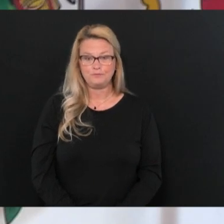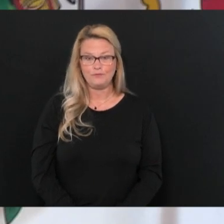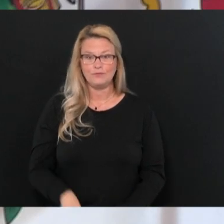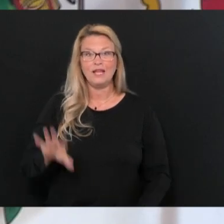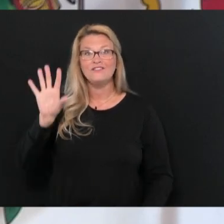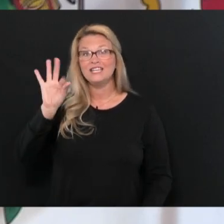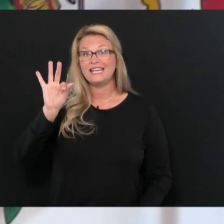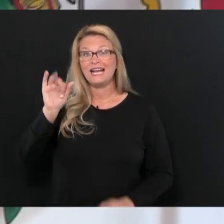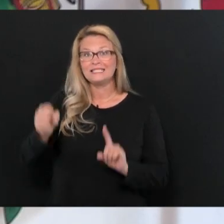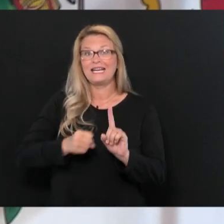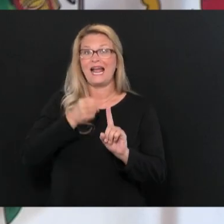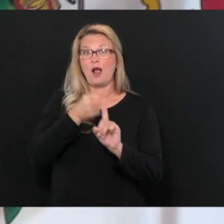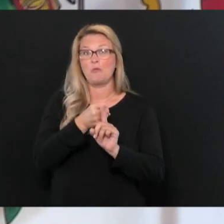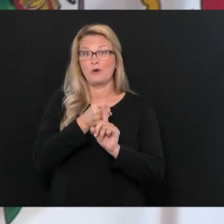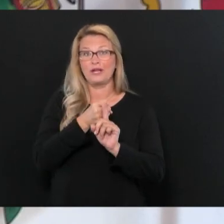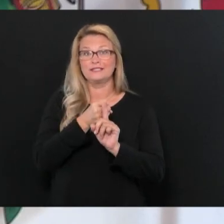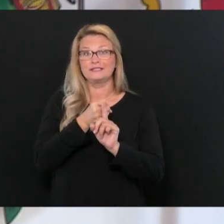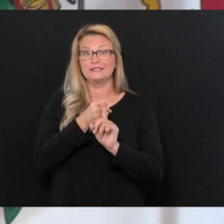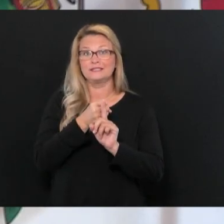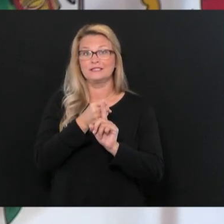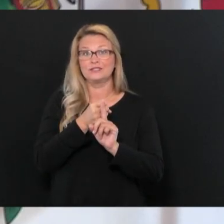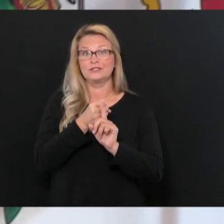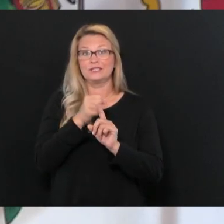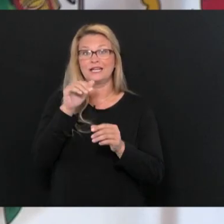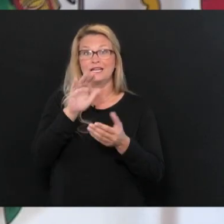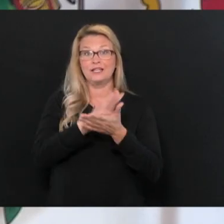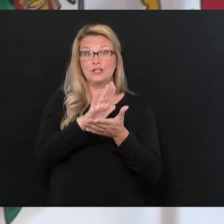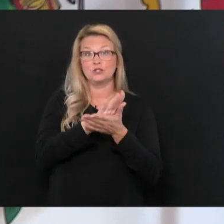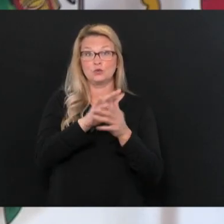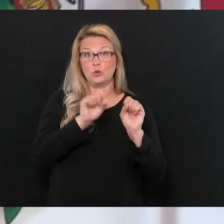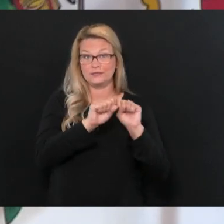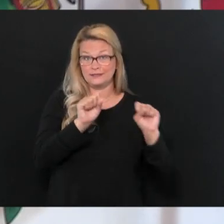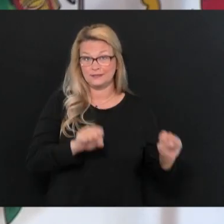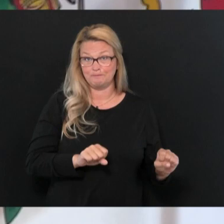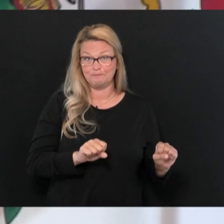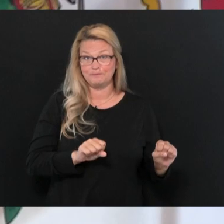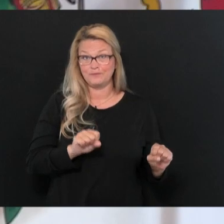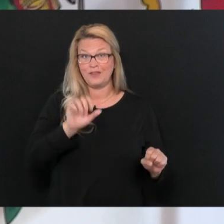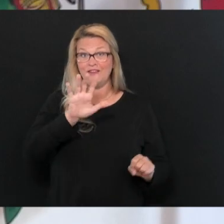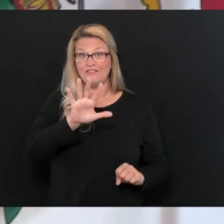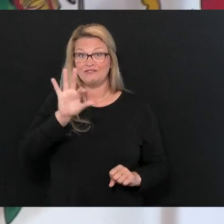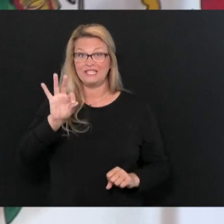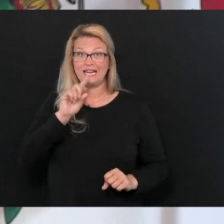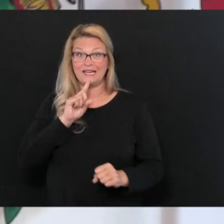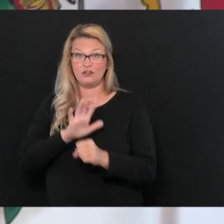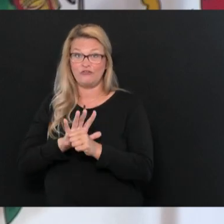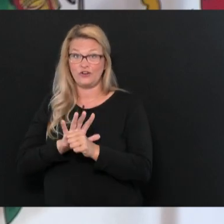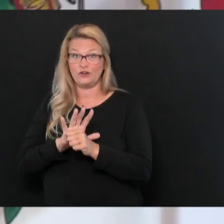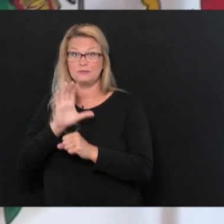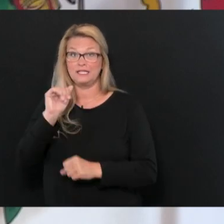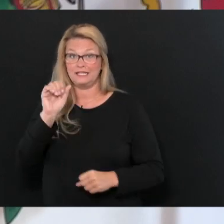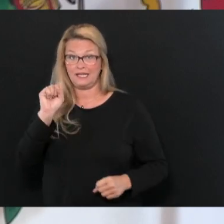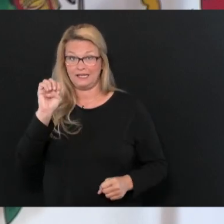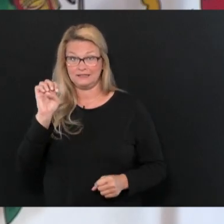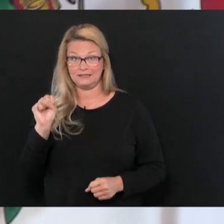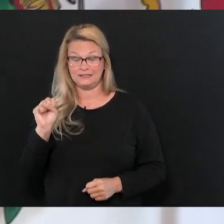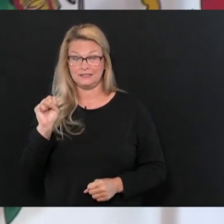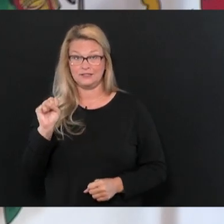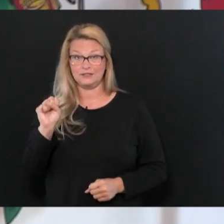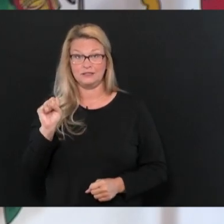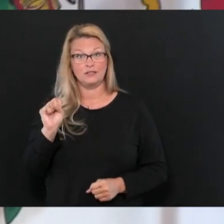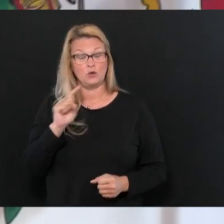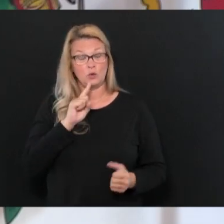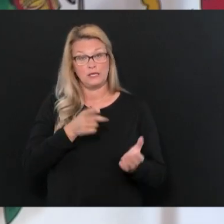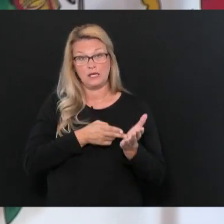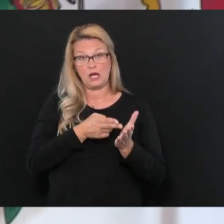19 outbreaks now in their schools. We have 59 confirmed cases. To be perfectly